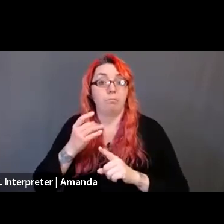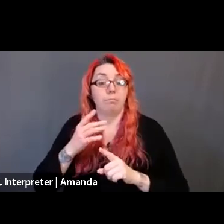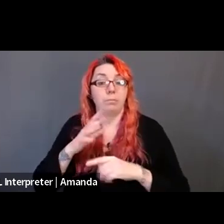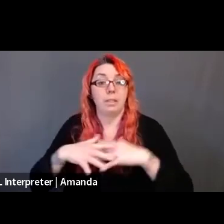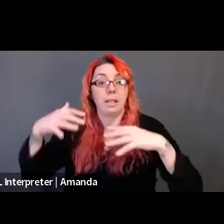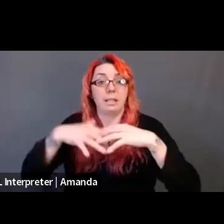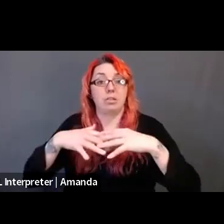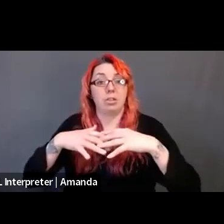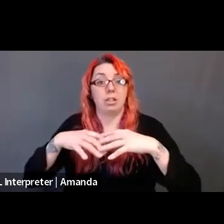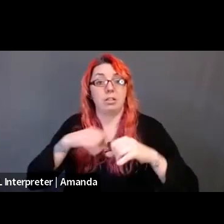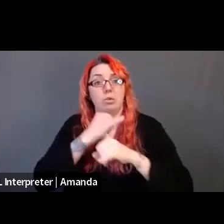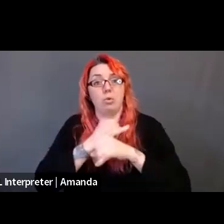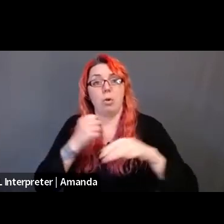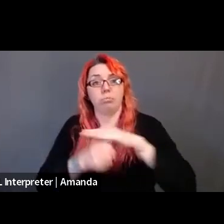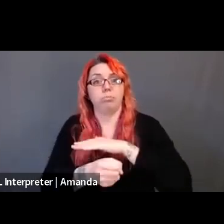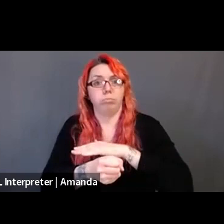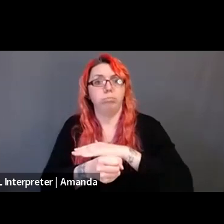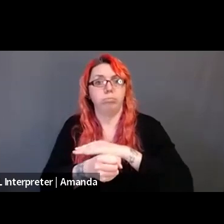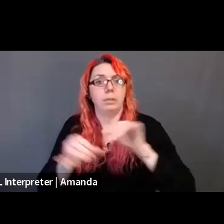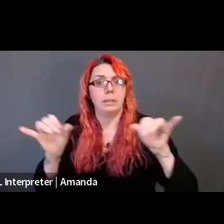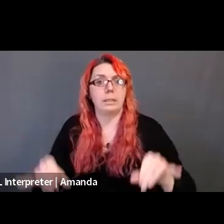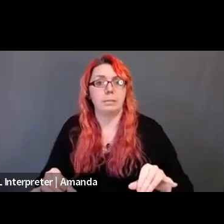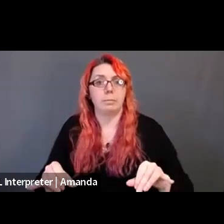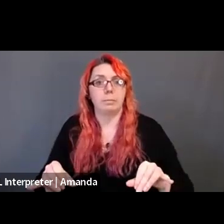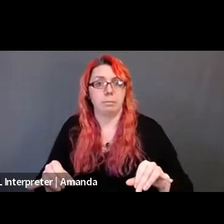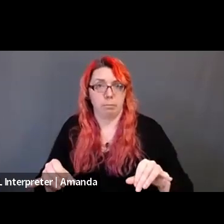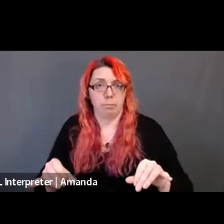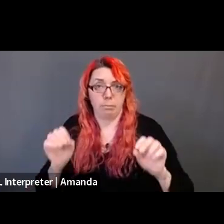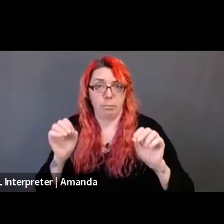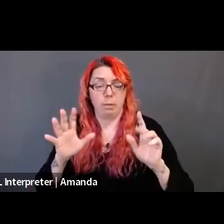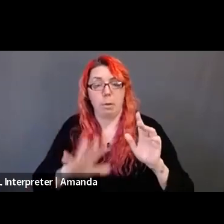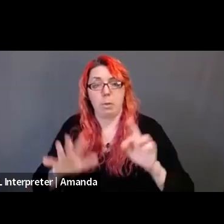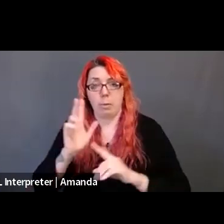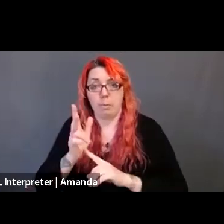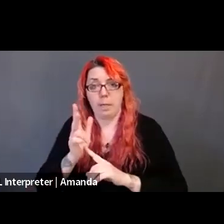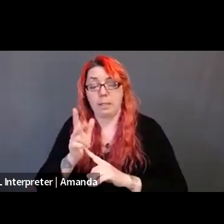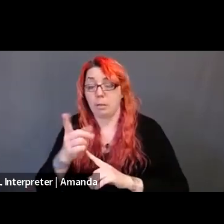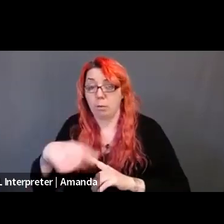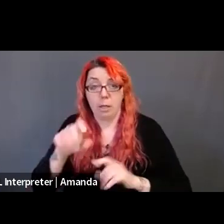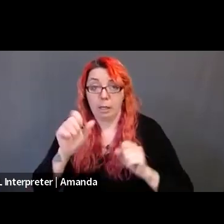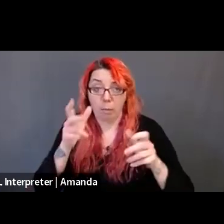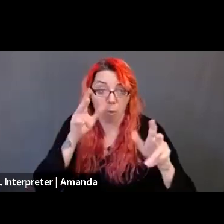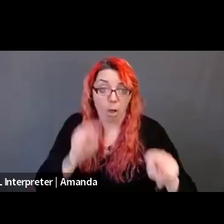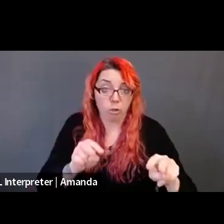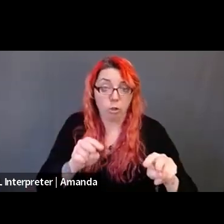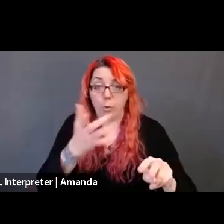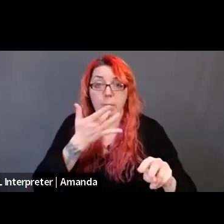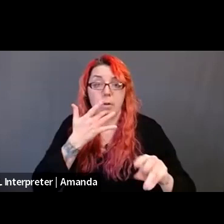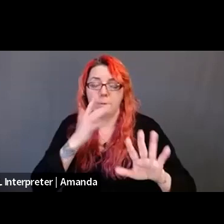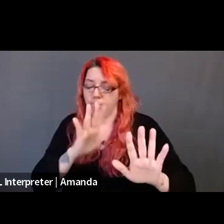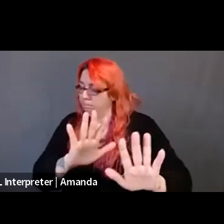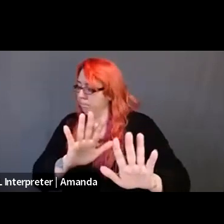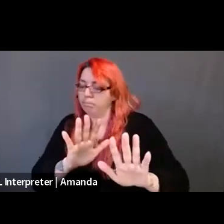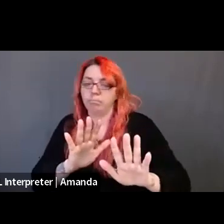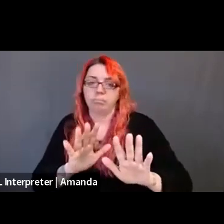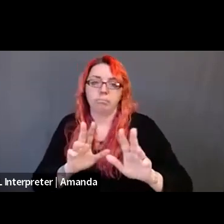system. So, just give you a chance to decide whether you want to, it's about 3 minutes long. If you want to step away, turn off your computer if it's not something you want to engage